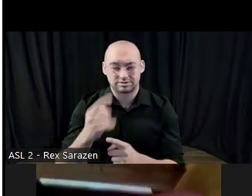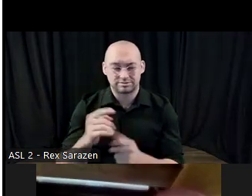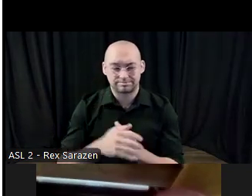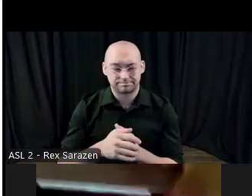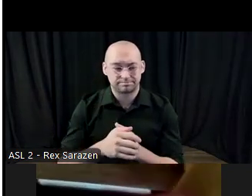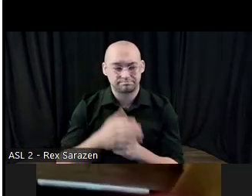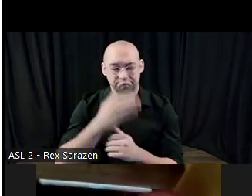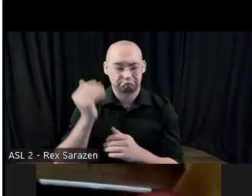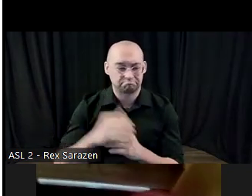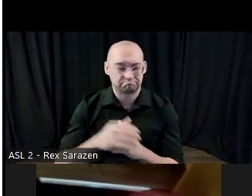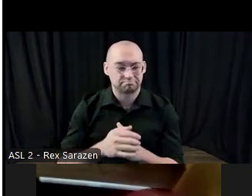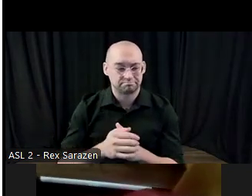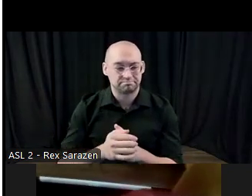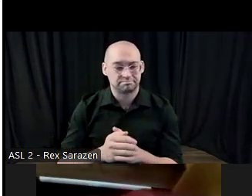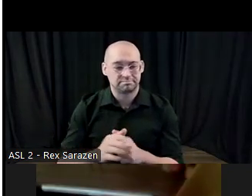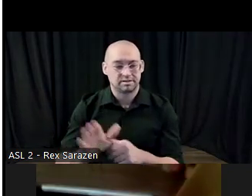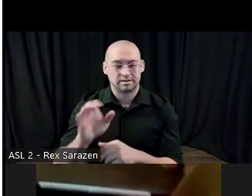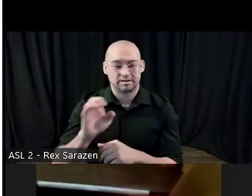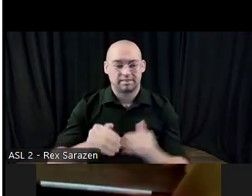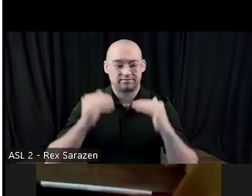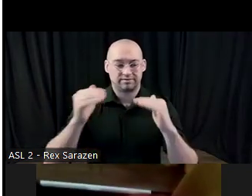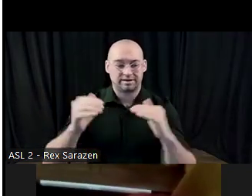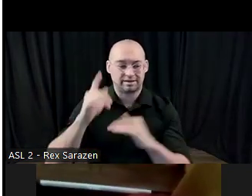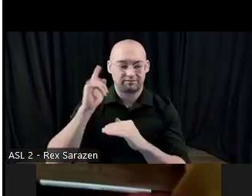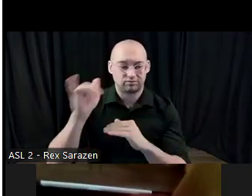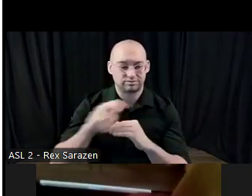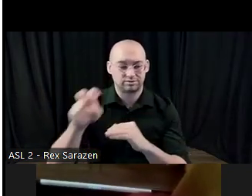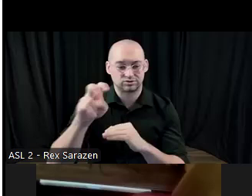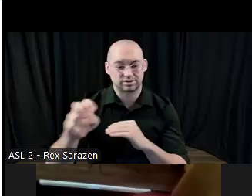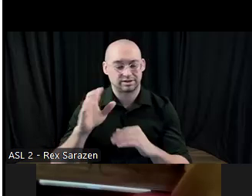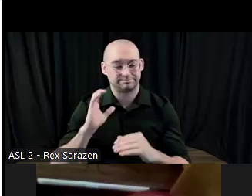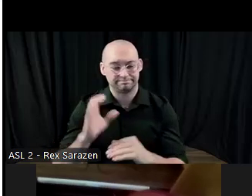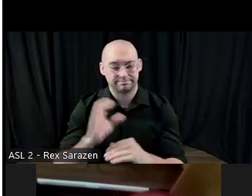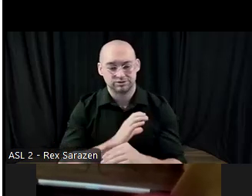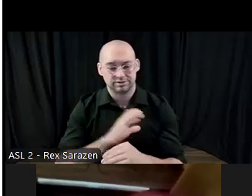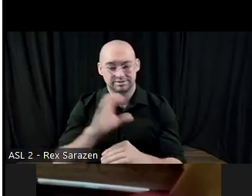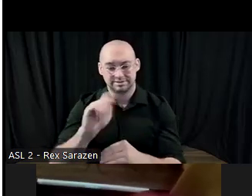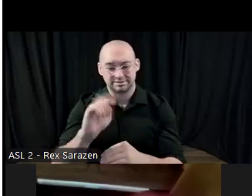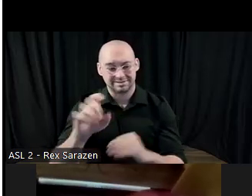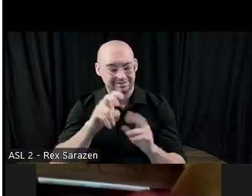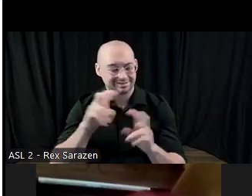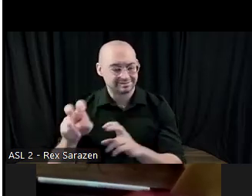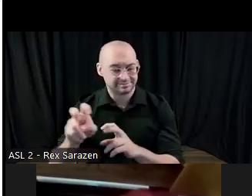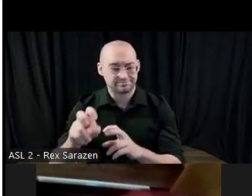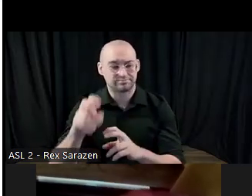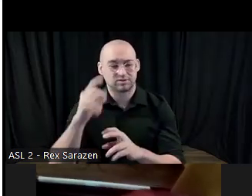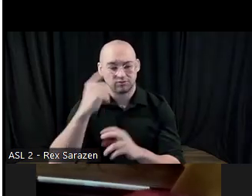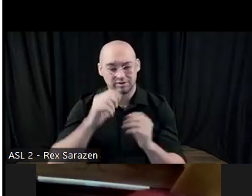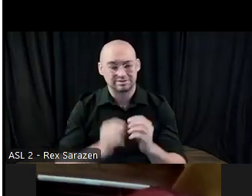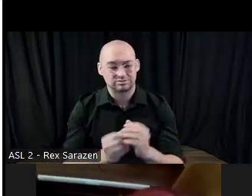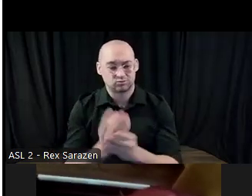mind. Elevate the Transportation Commission CTC needs assessment to expand and improve